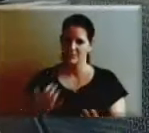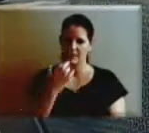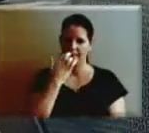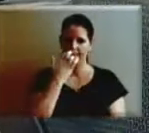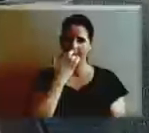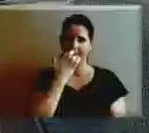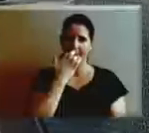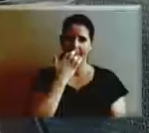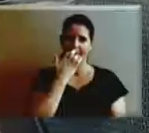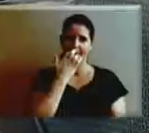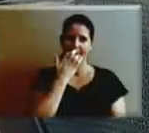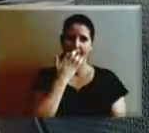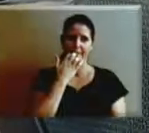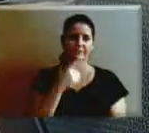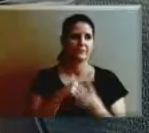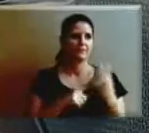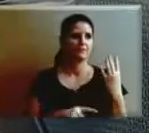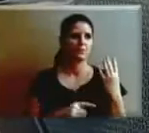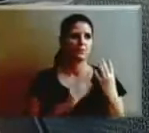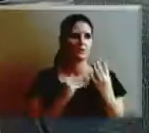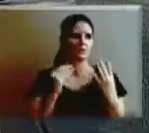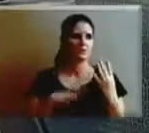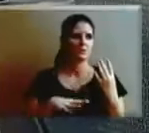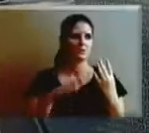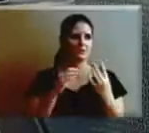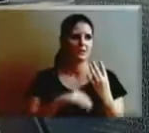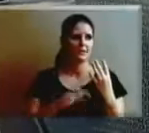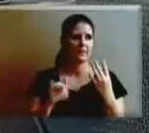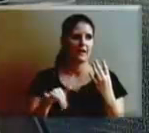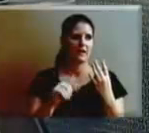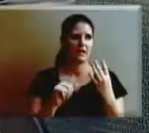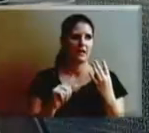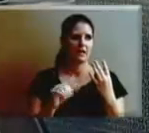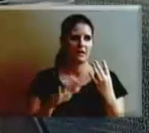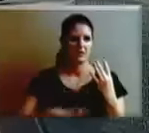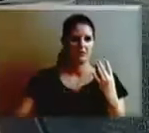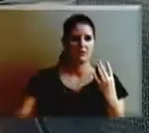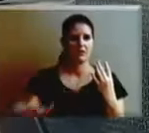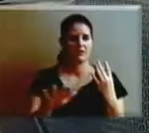There are basically four students that live in this area.